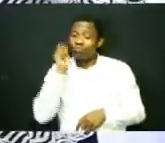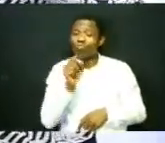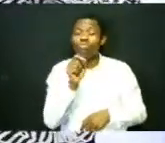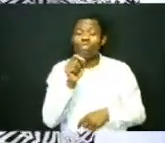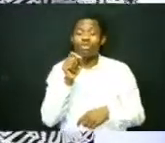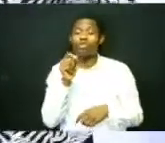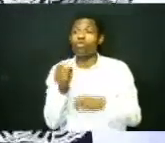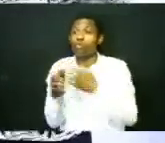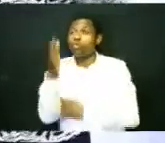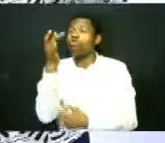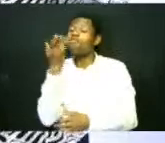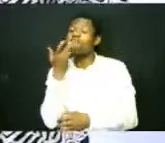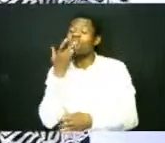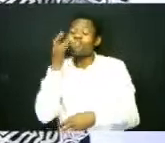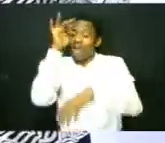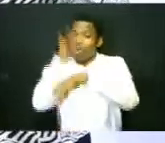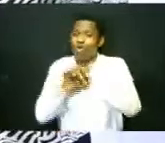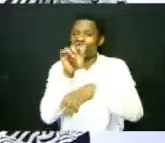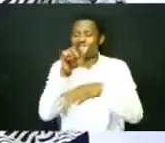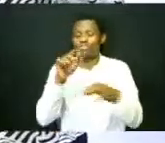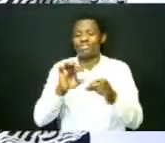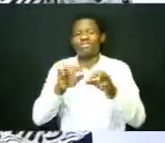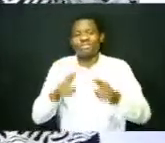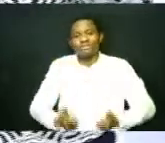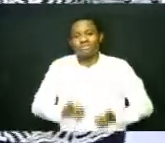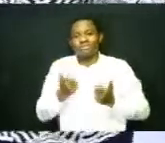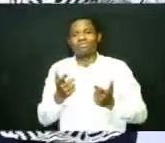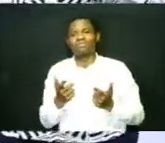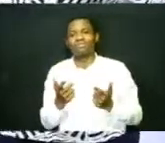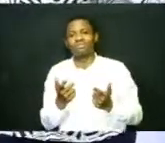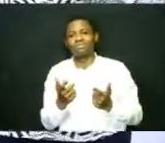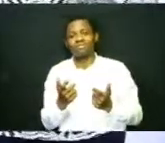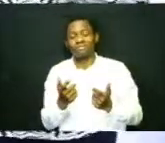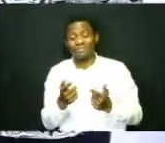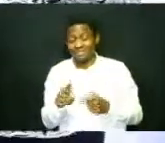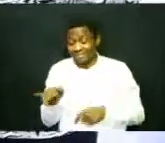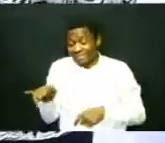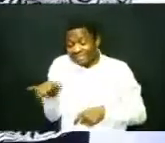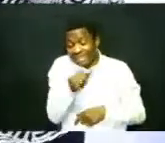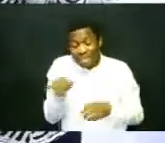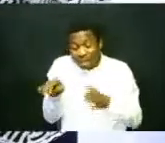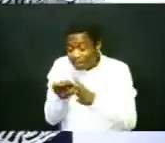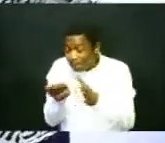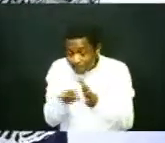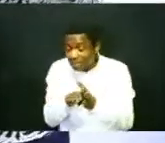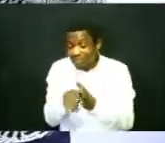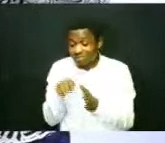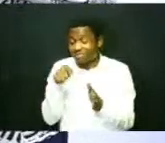your life. The same scripture